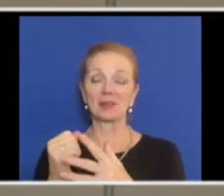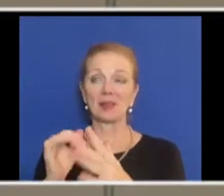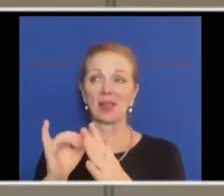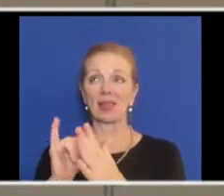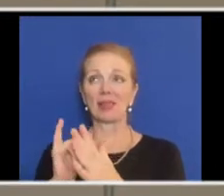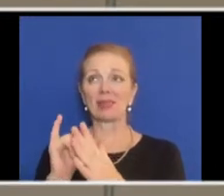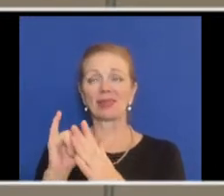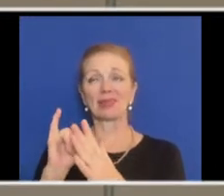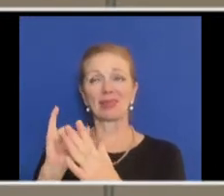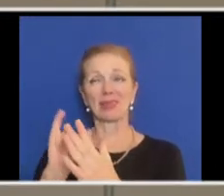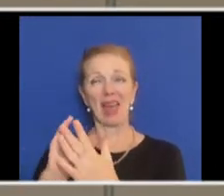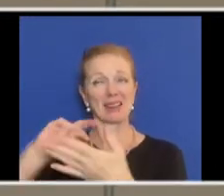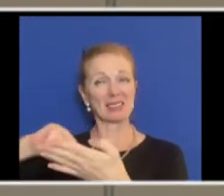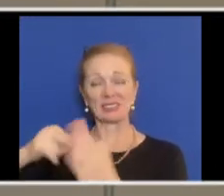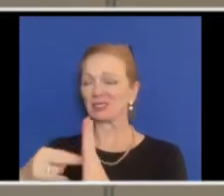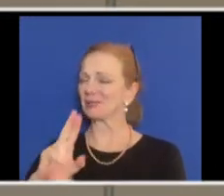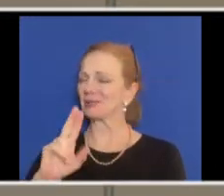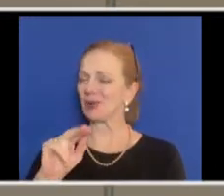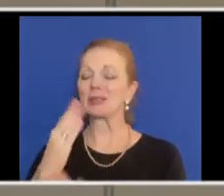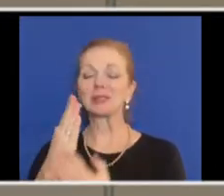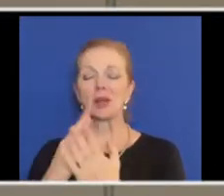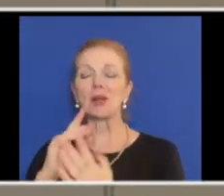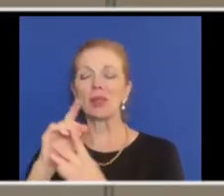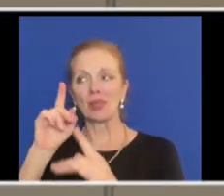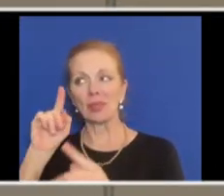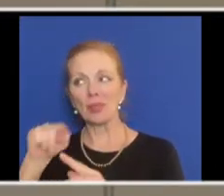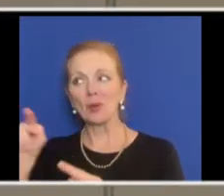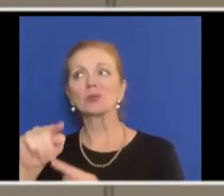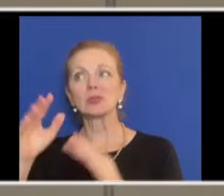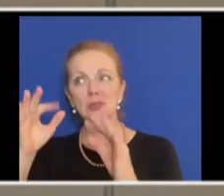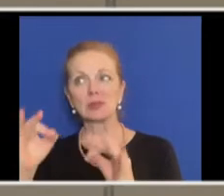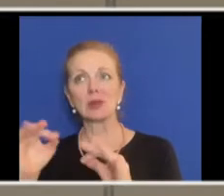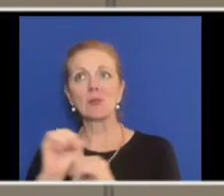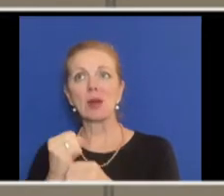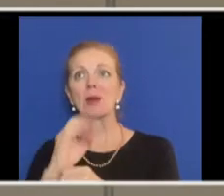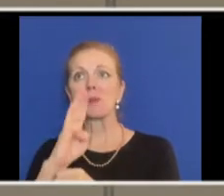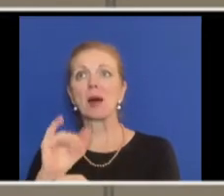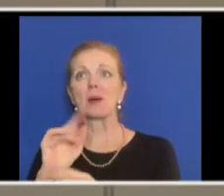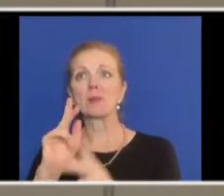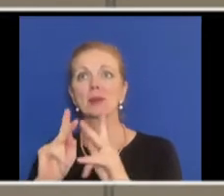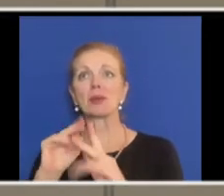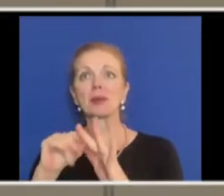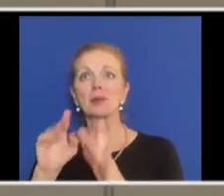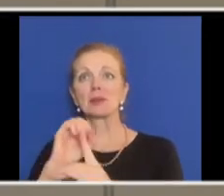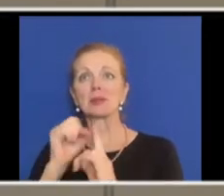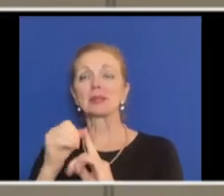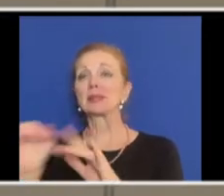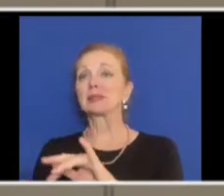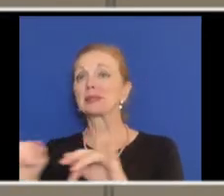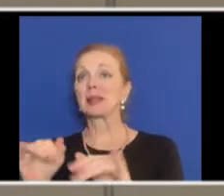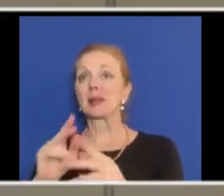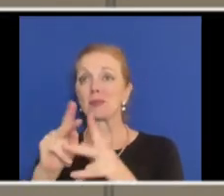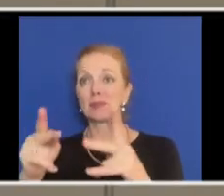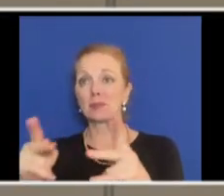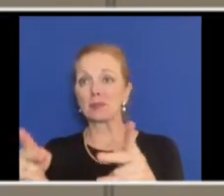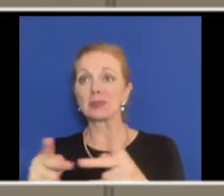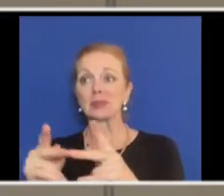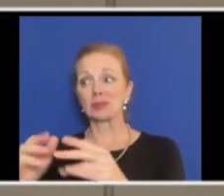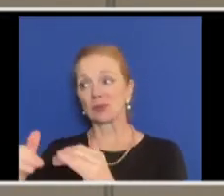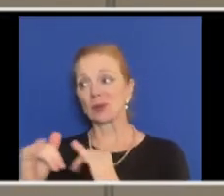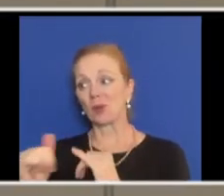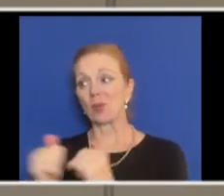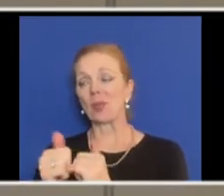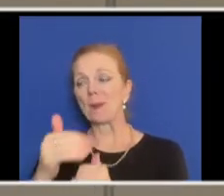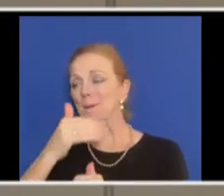intentions in fact I think some of those decisions were made by people and position in the same positions that we're in with the best